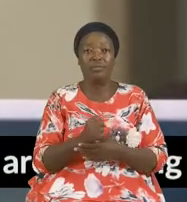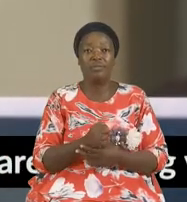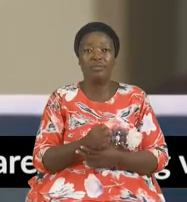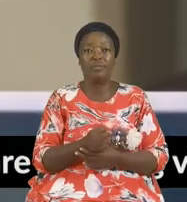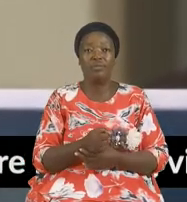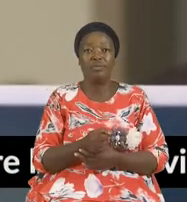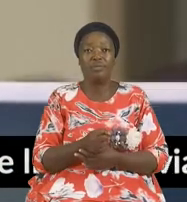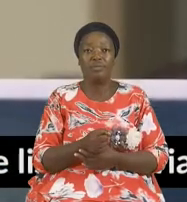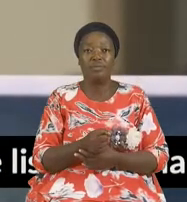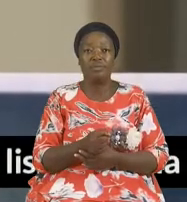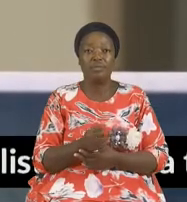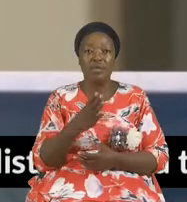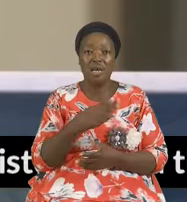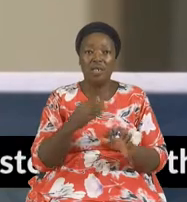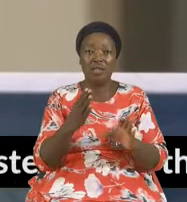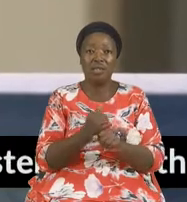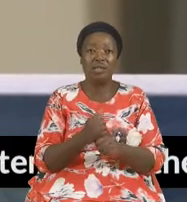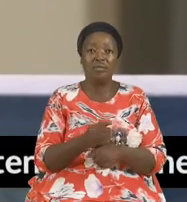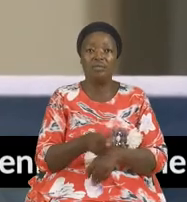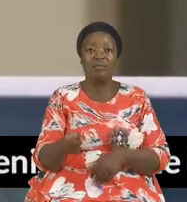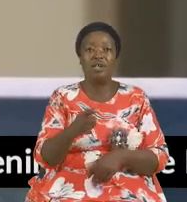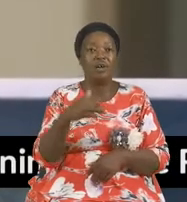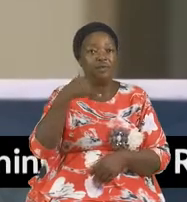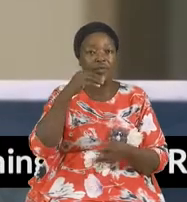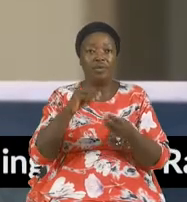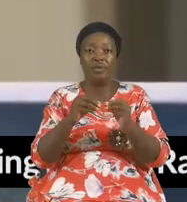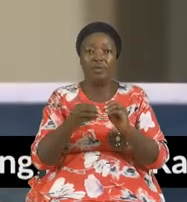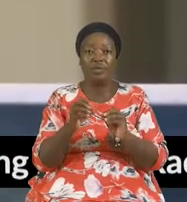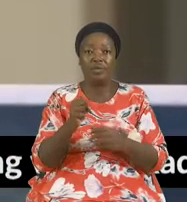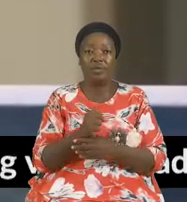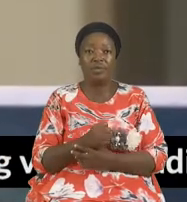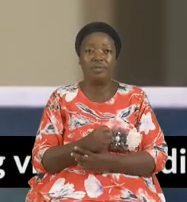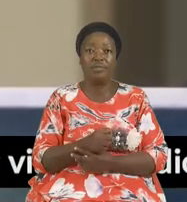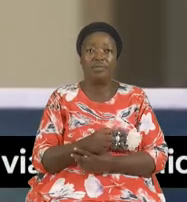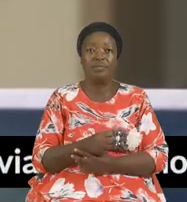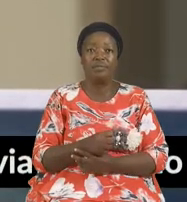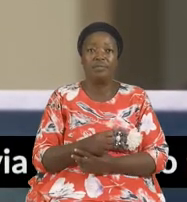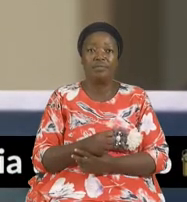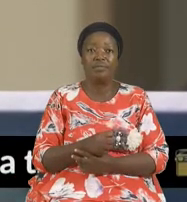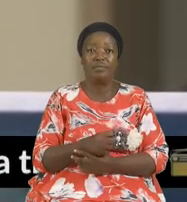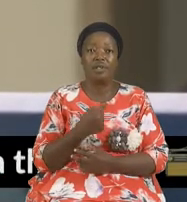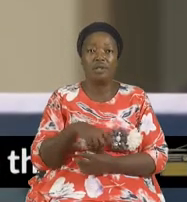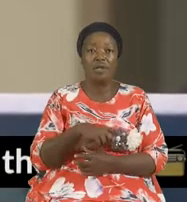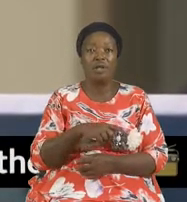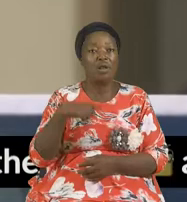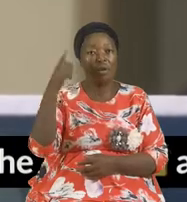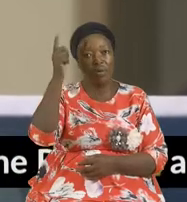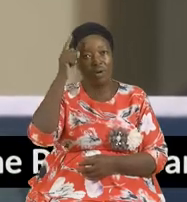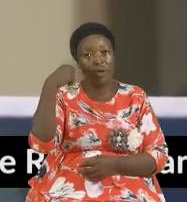Write their names in capital letters and take their phone numbers,